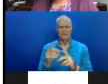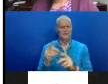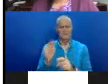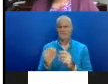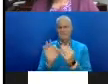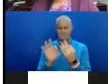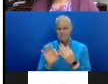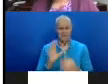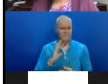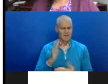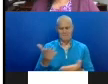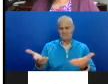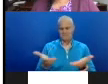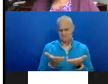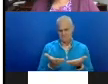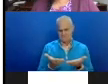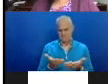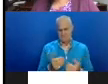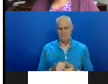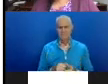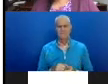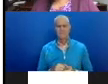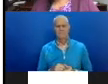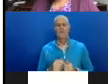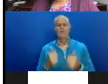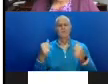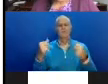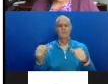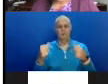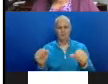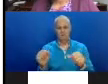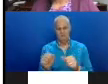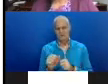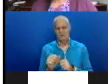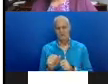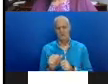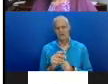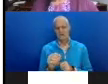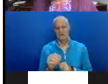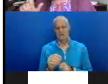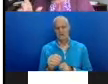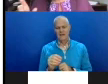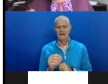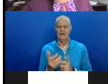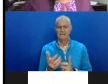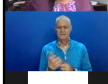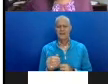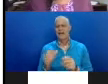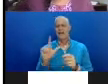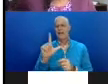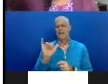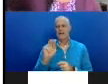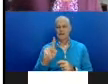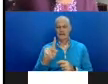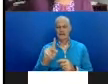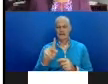have. So we will be posting a link in the chat so